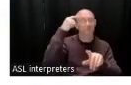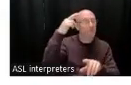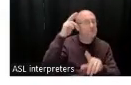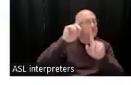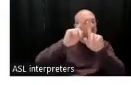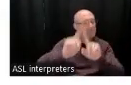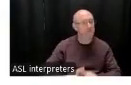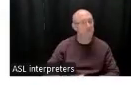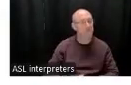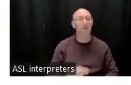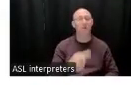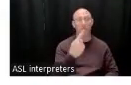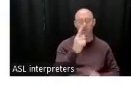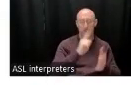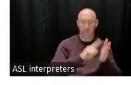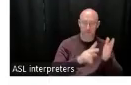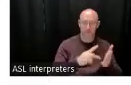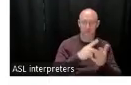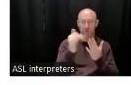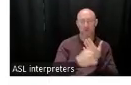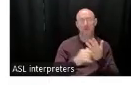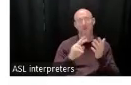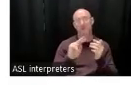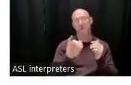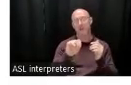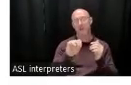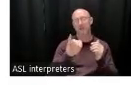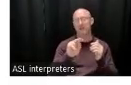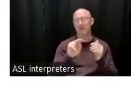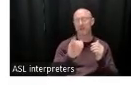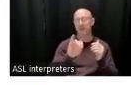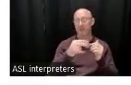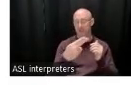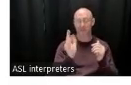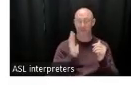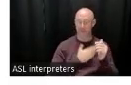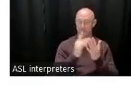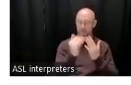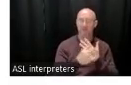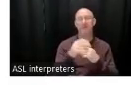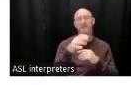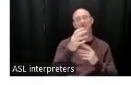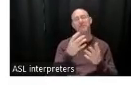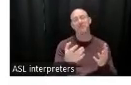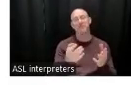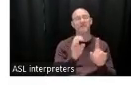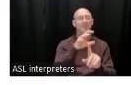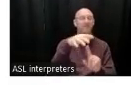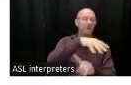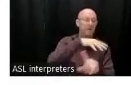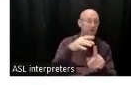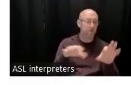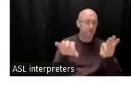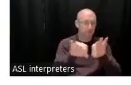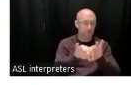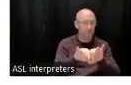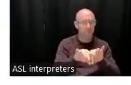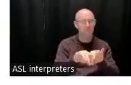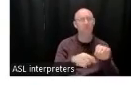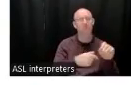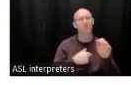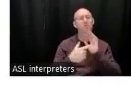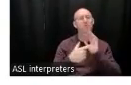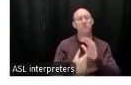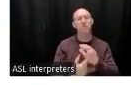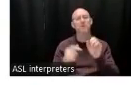single investigator project like an NIH R-Series project, the environment matters on the one hand for showing the